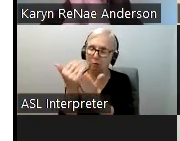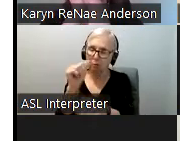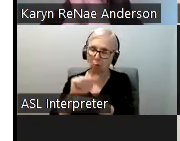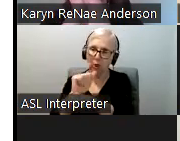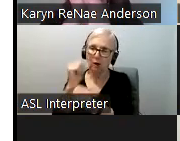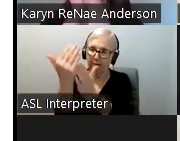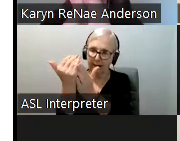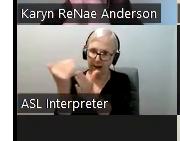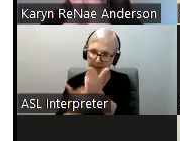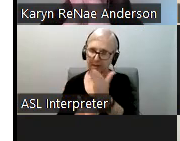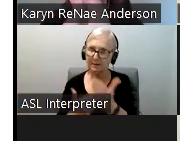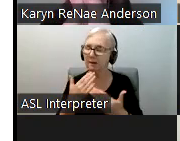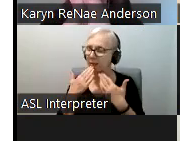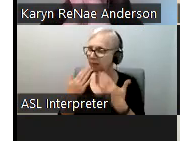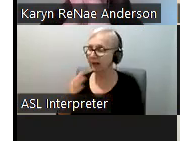Thank you for that, Chelsea.